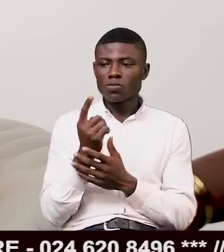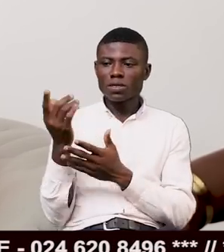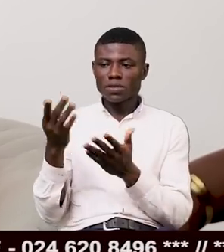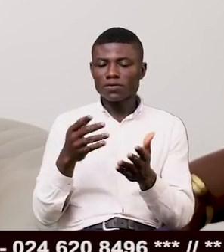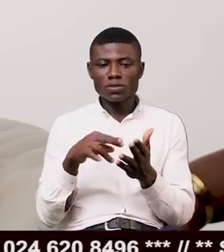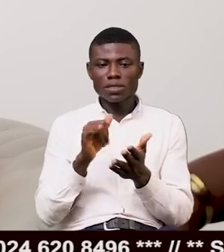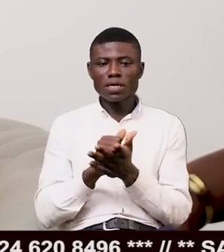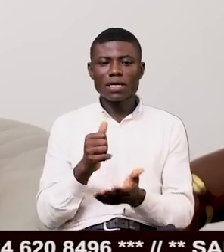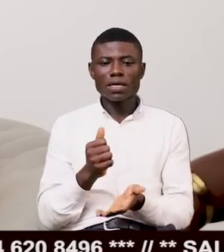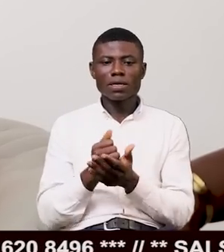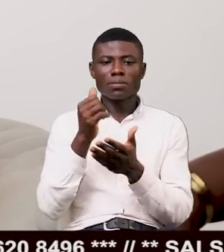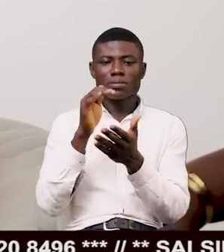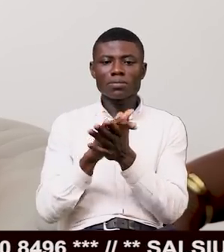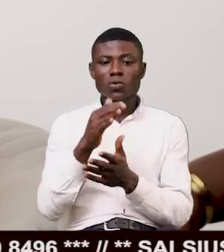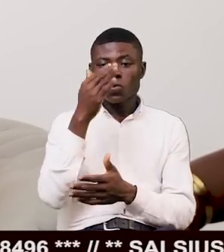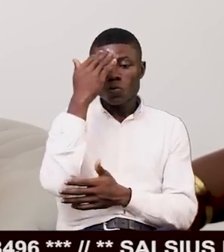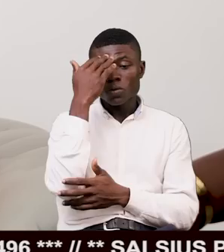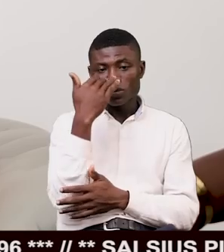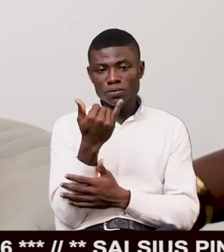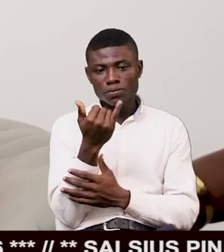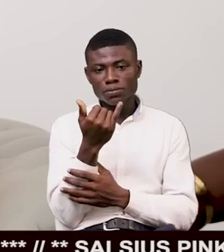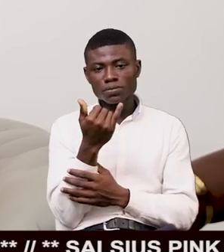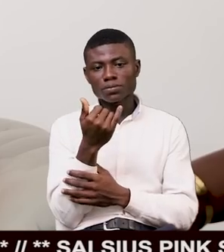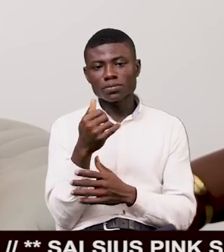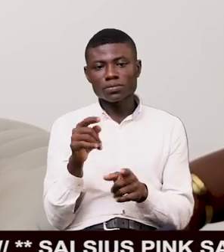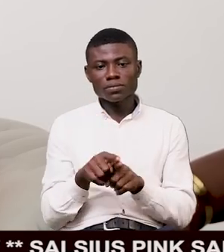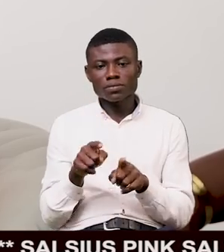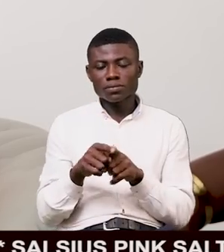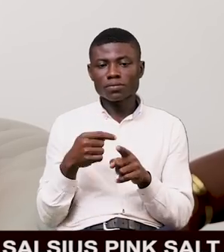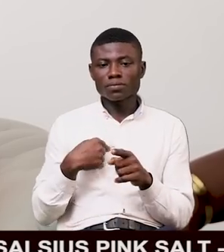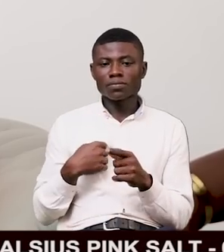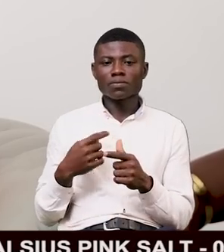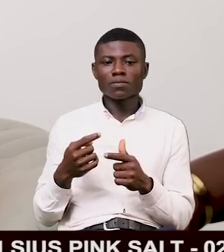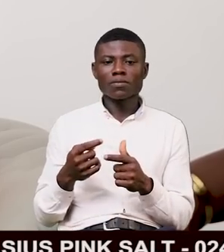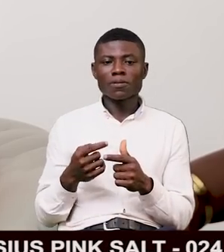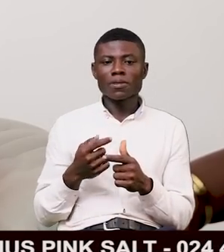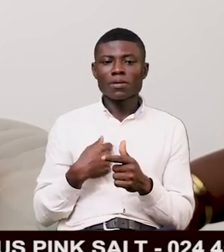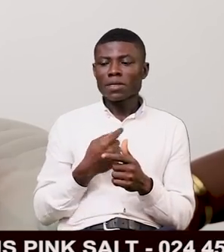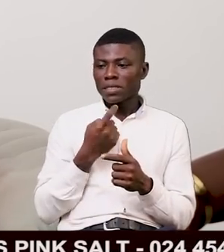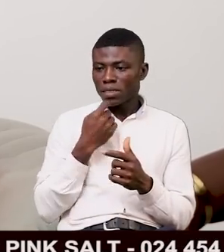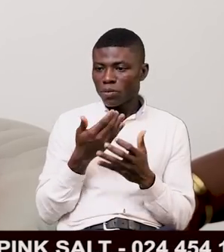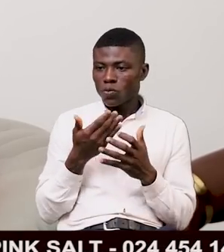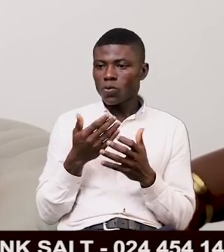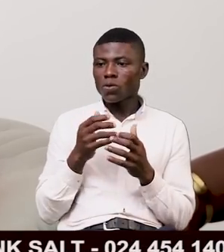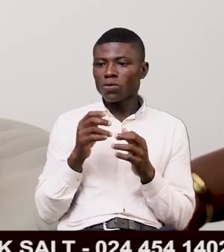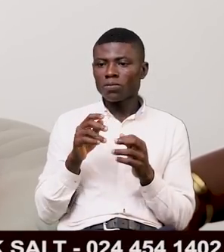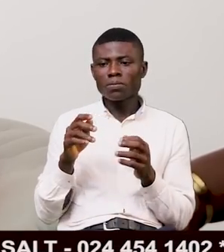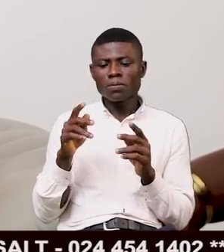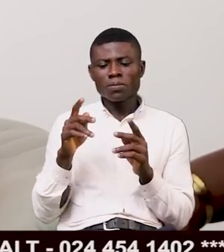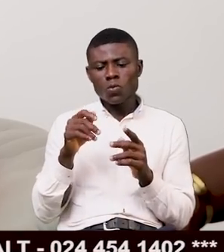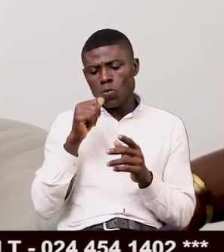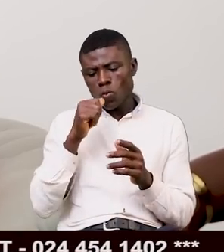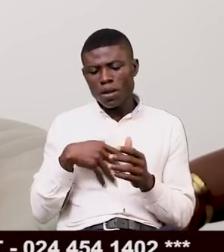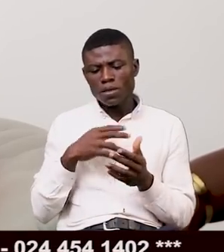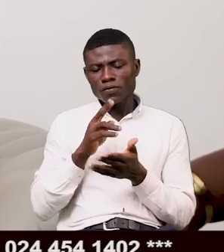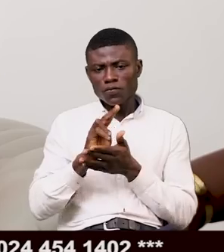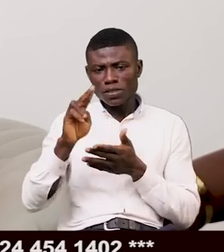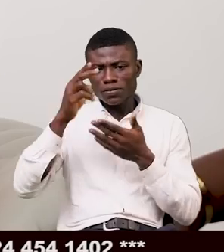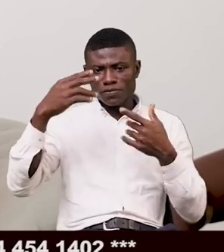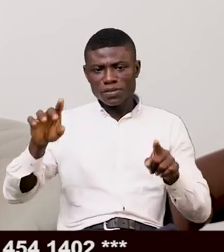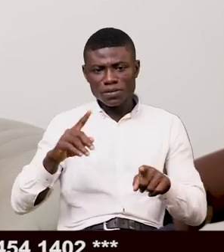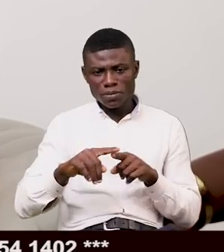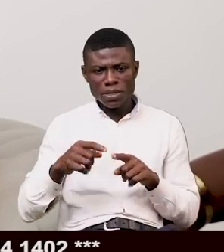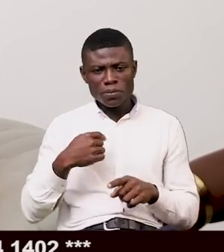aman ha esan se se na medical kai no media na me yesa me hwe this direction but mi hu